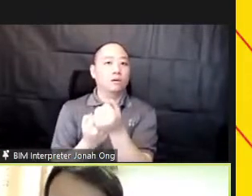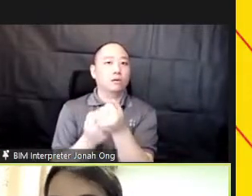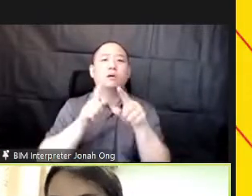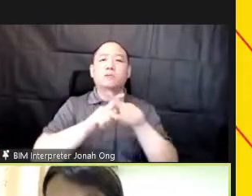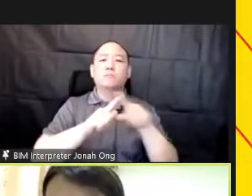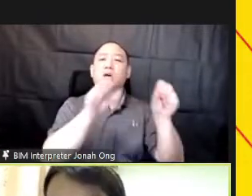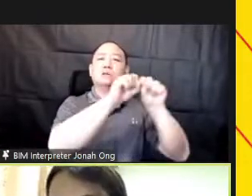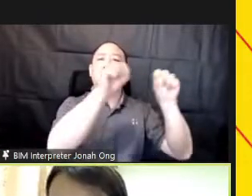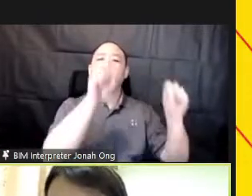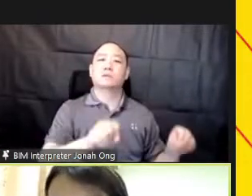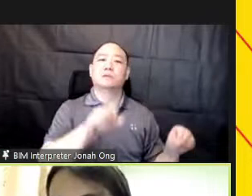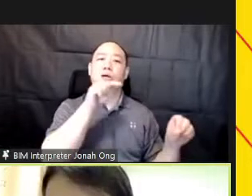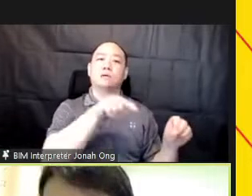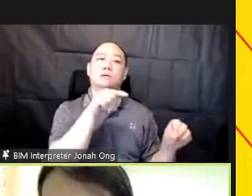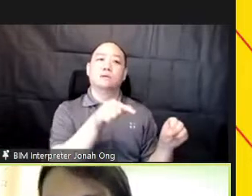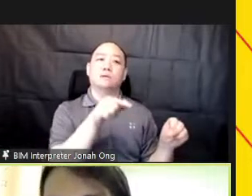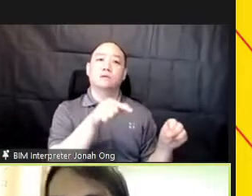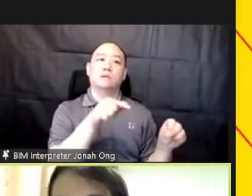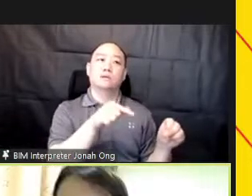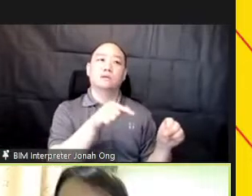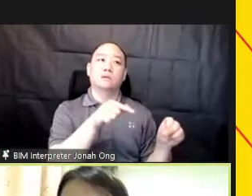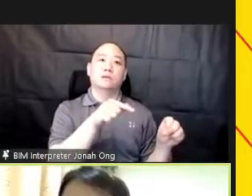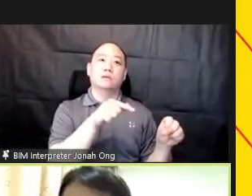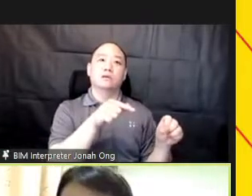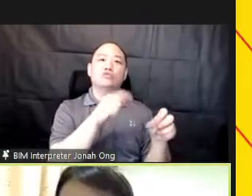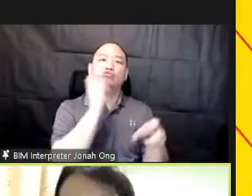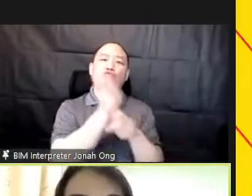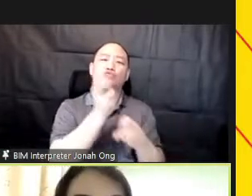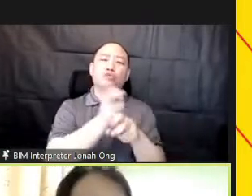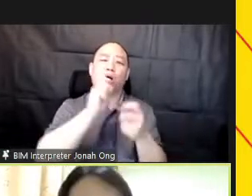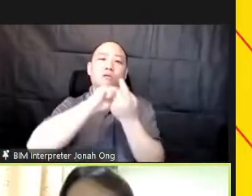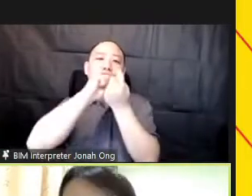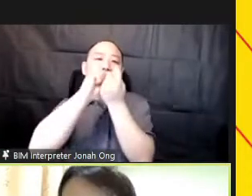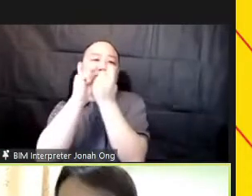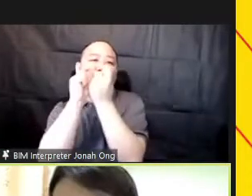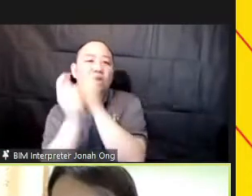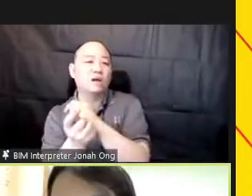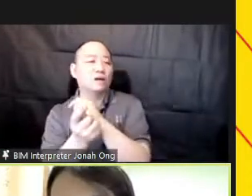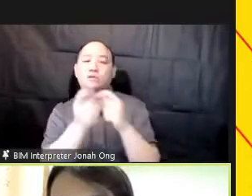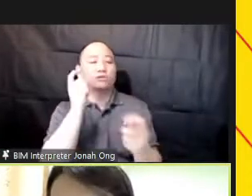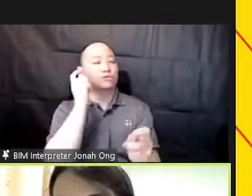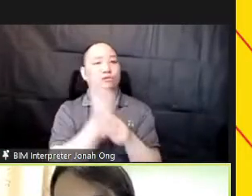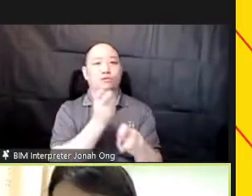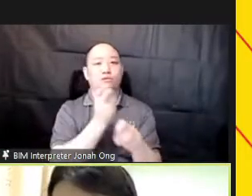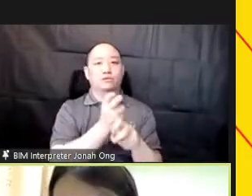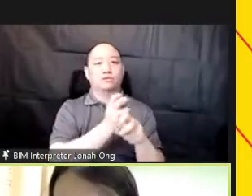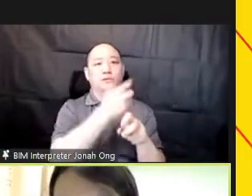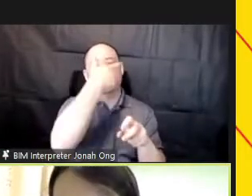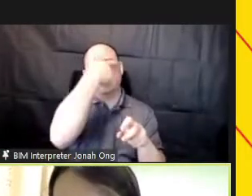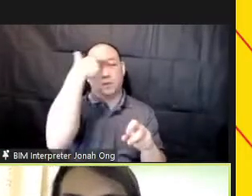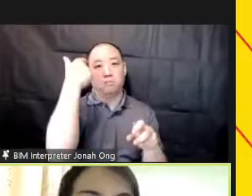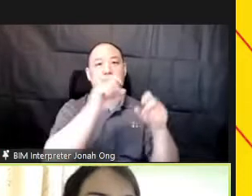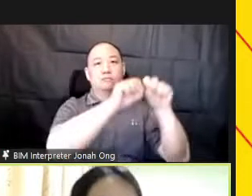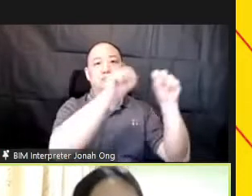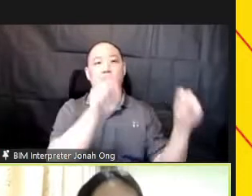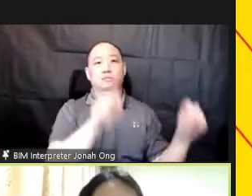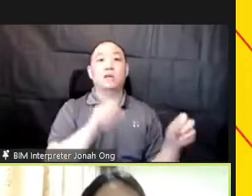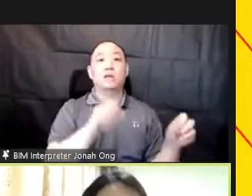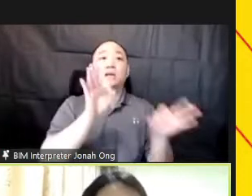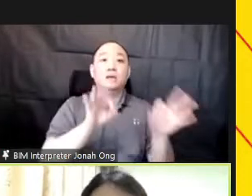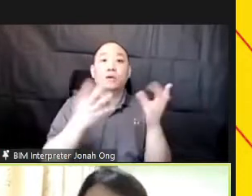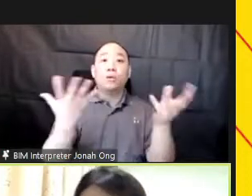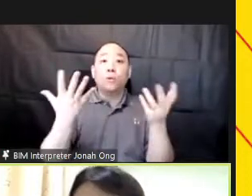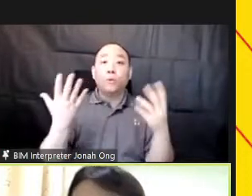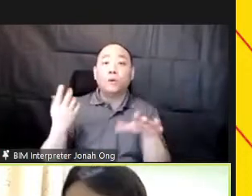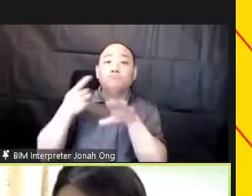also makes change very difficult. So for example, if you want to bring an intervention to school, or if you